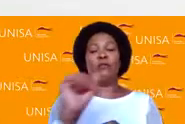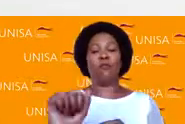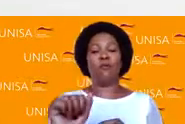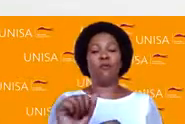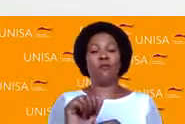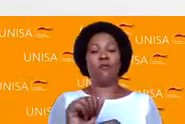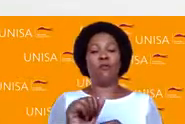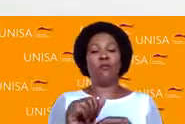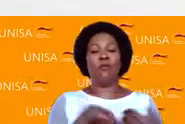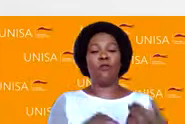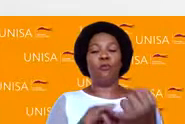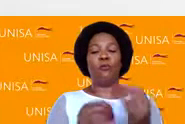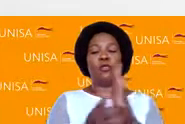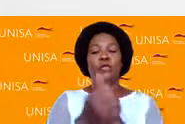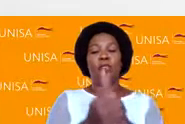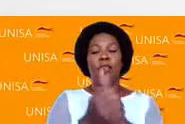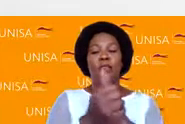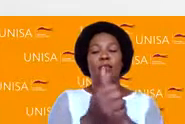module sites.